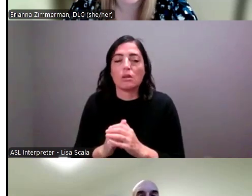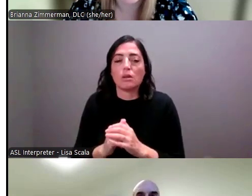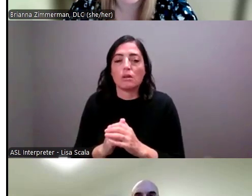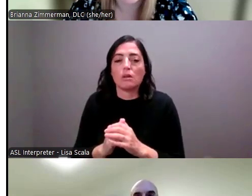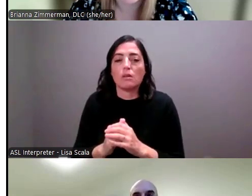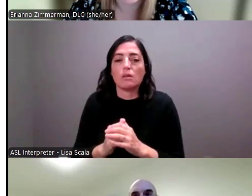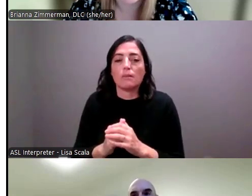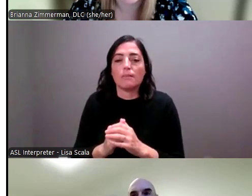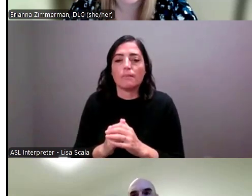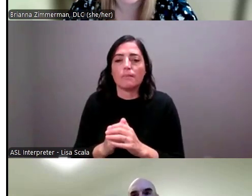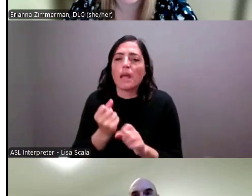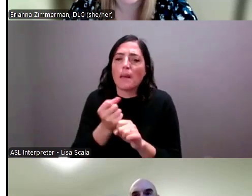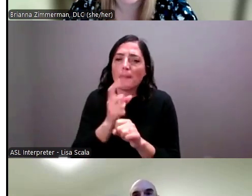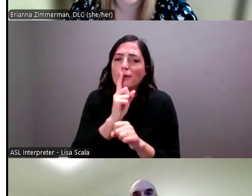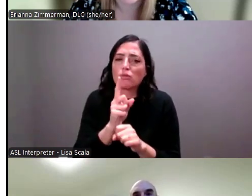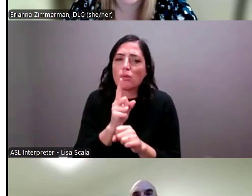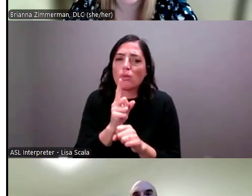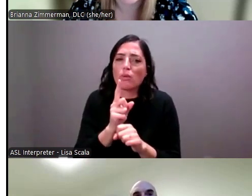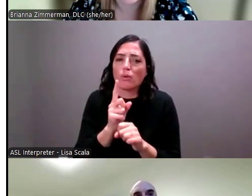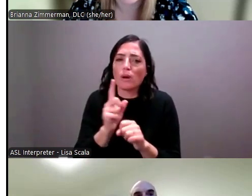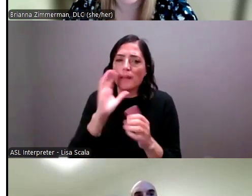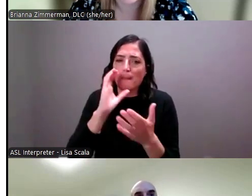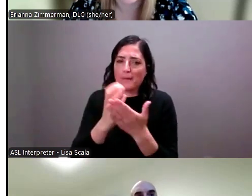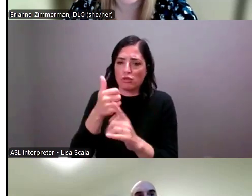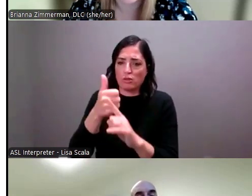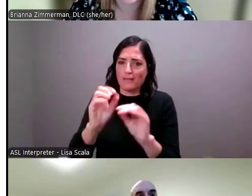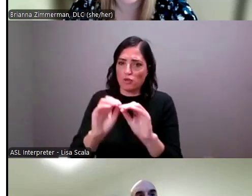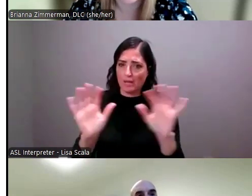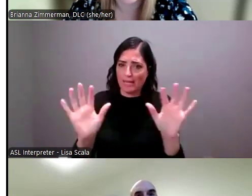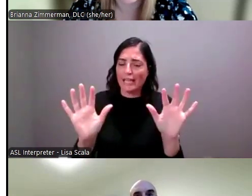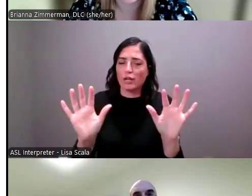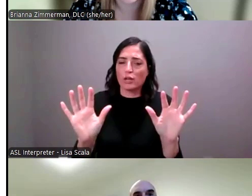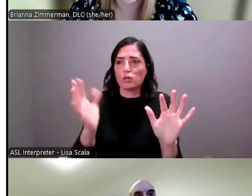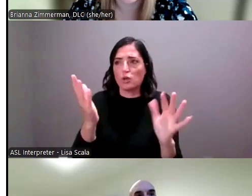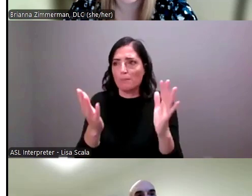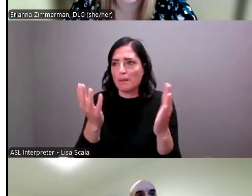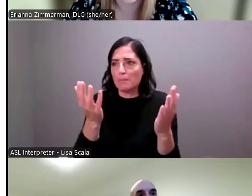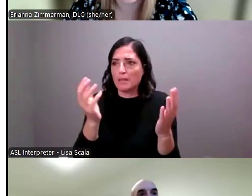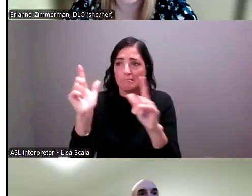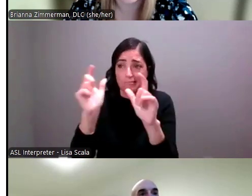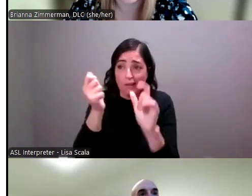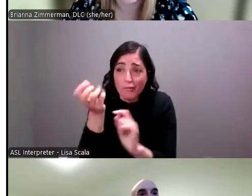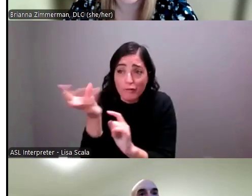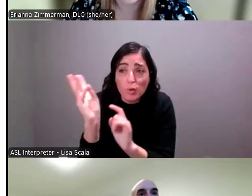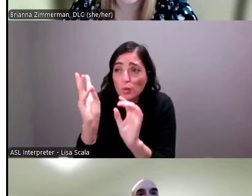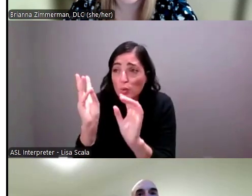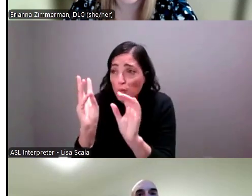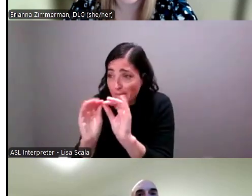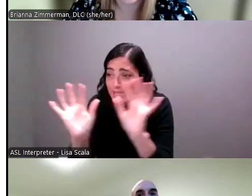And make sure that they're clear. So you may want to just take a couple just to be sure.